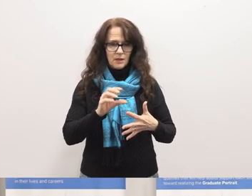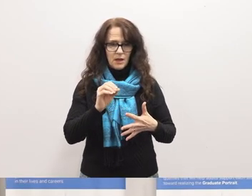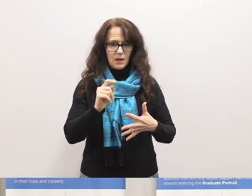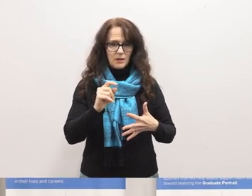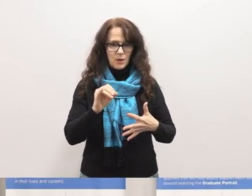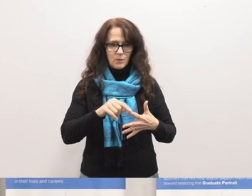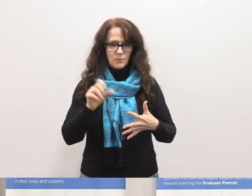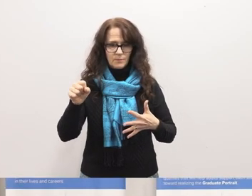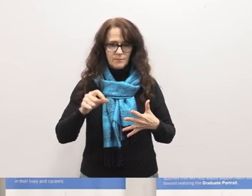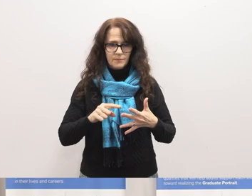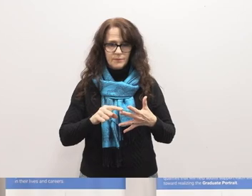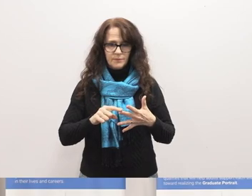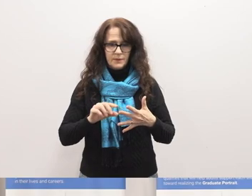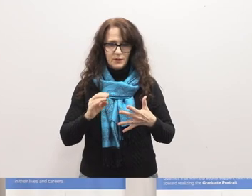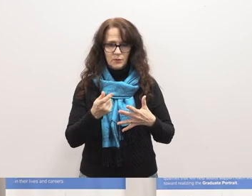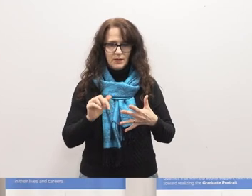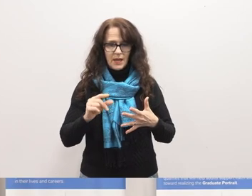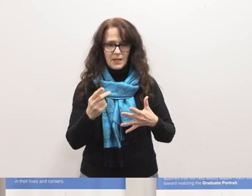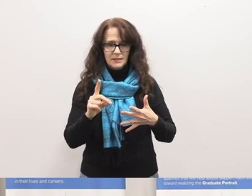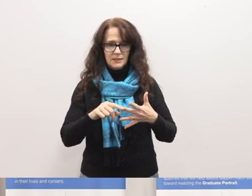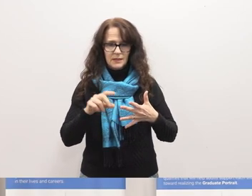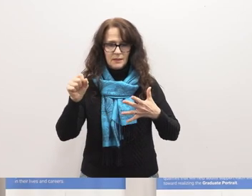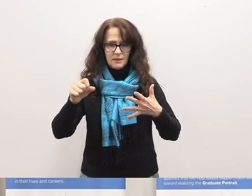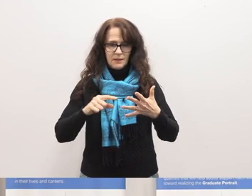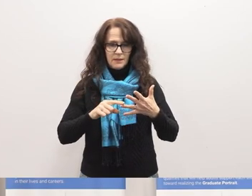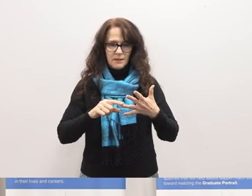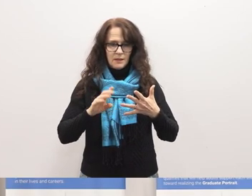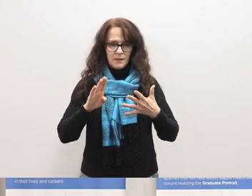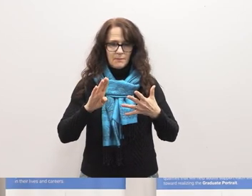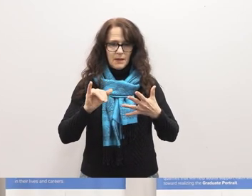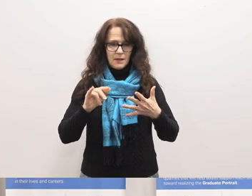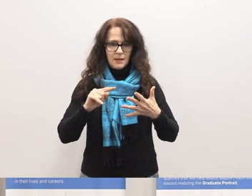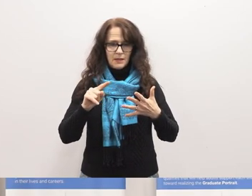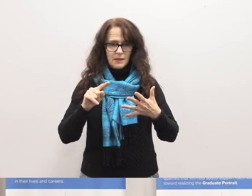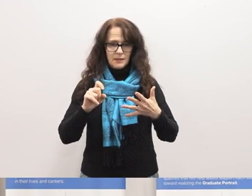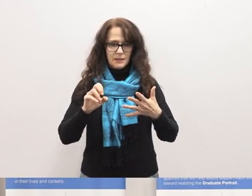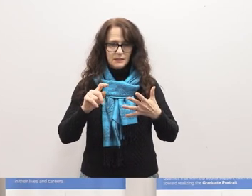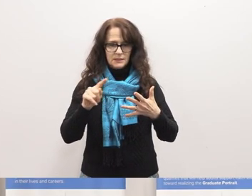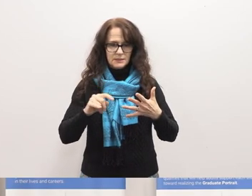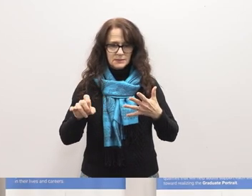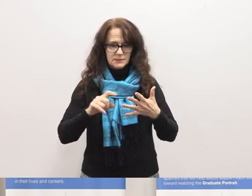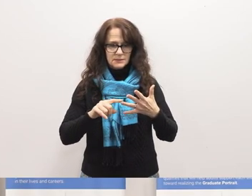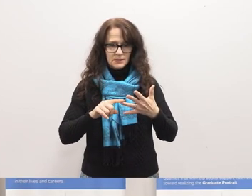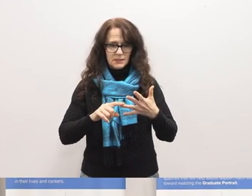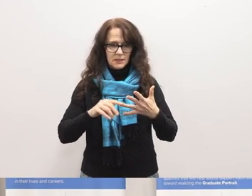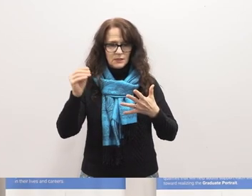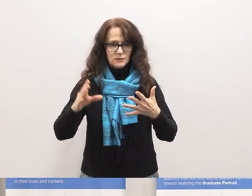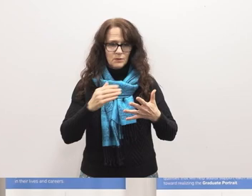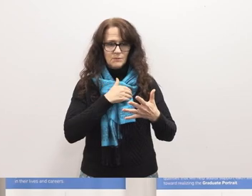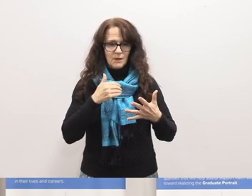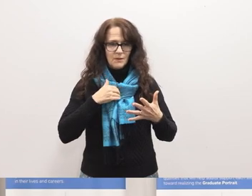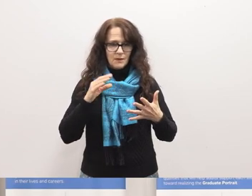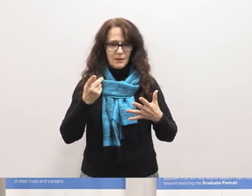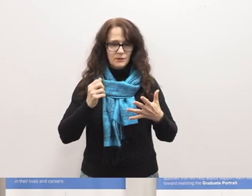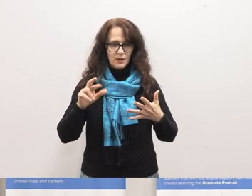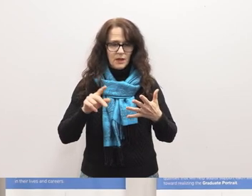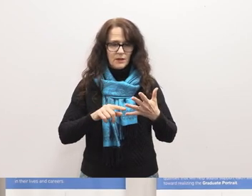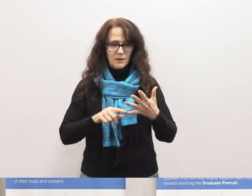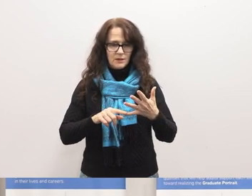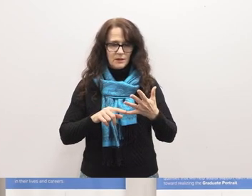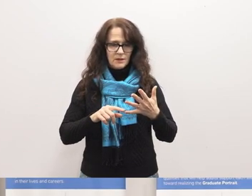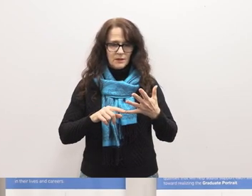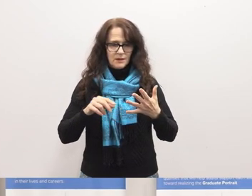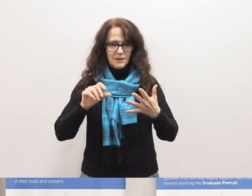Otto? Aye. President Craighead? Aye. Member Benitez? Aye. And student member Aguilar preferential